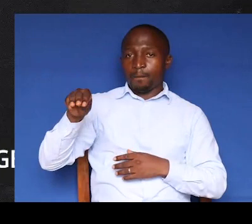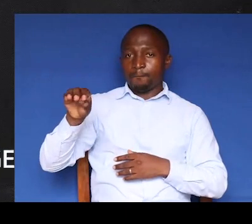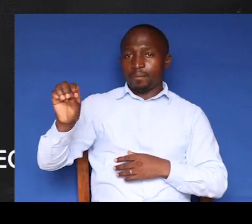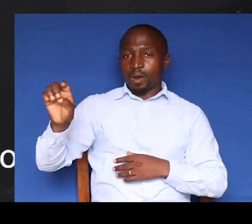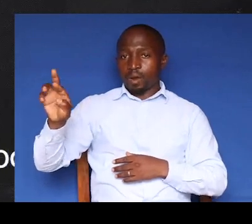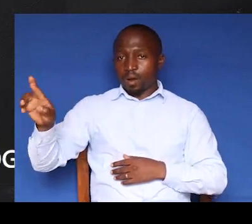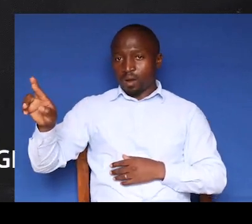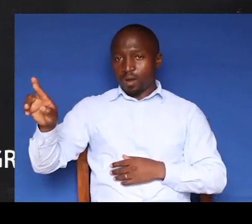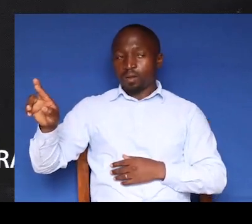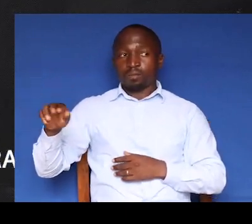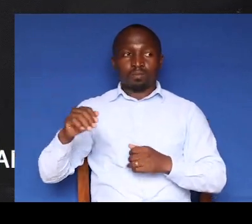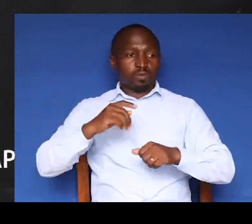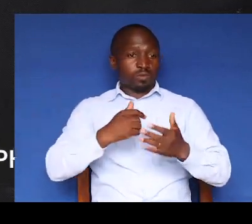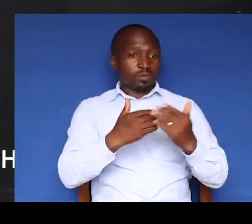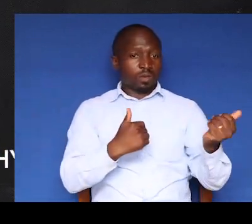as the ice melts,